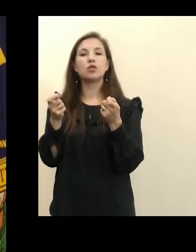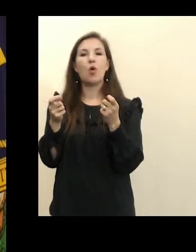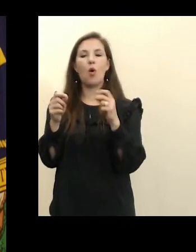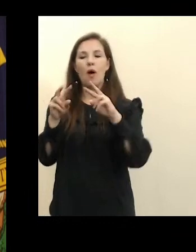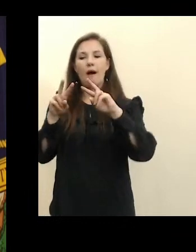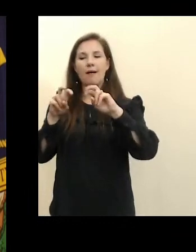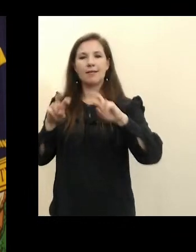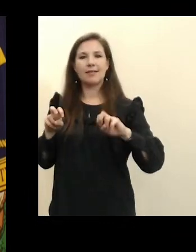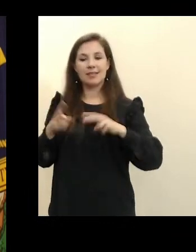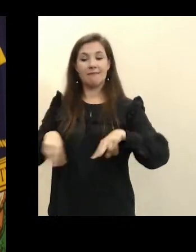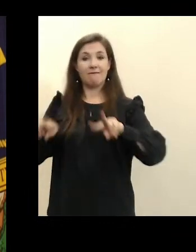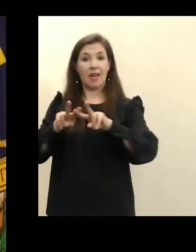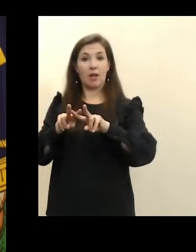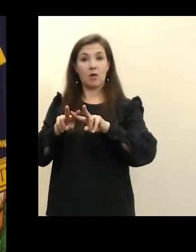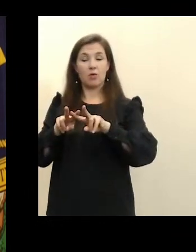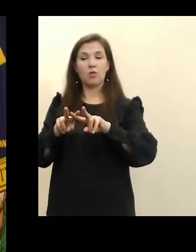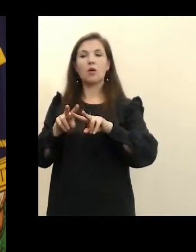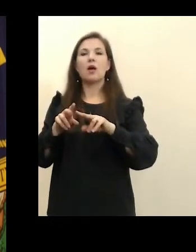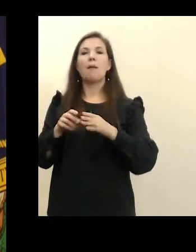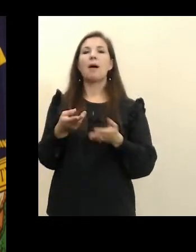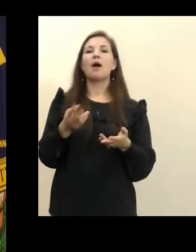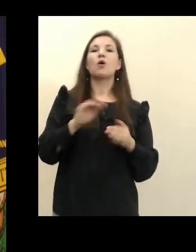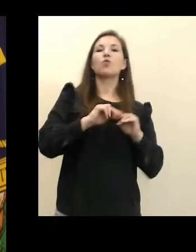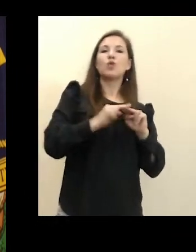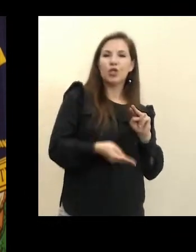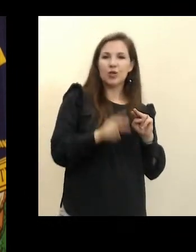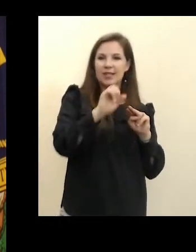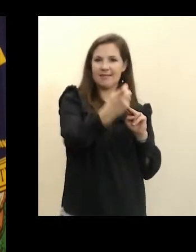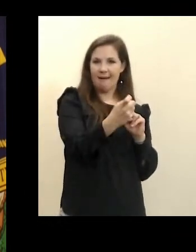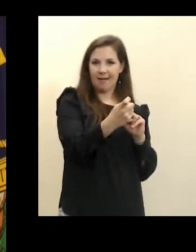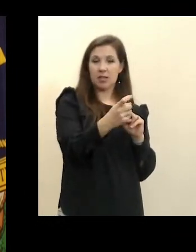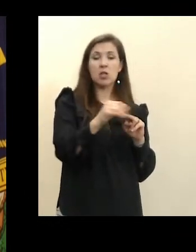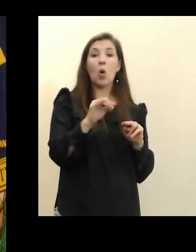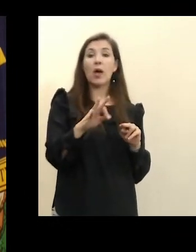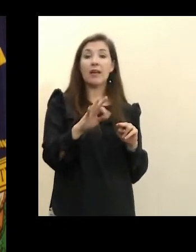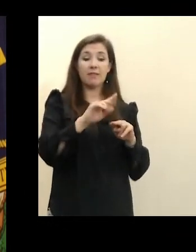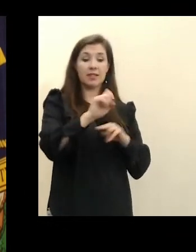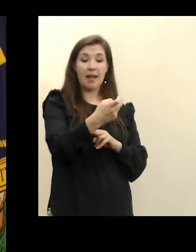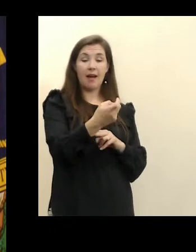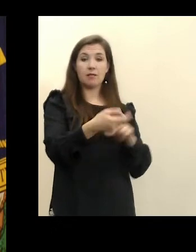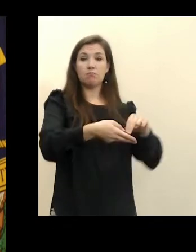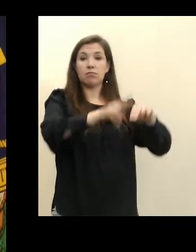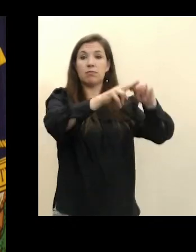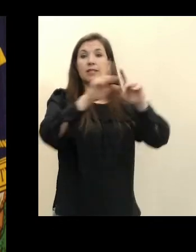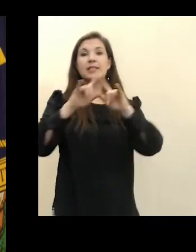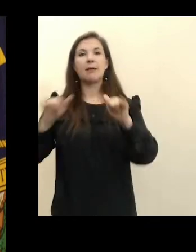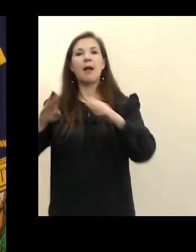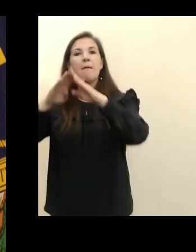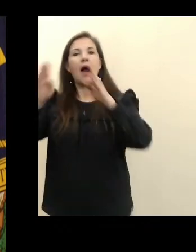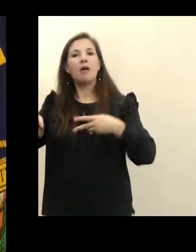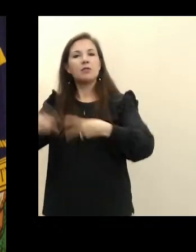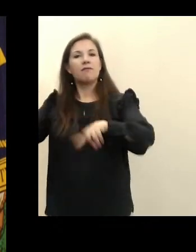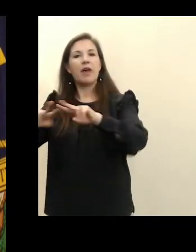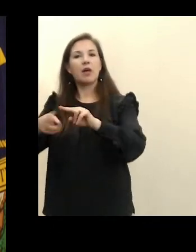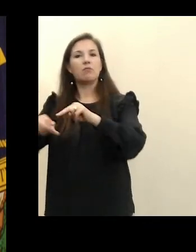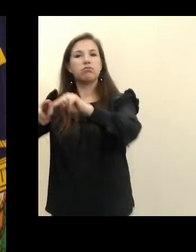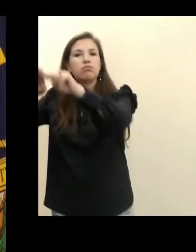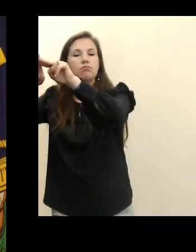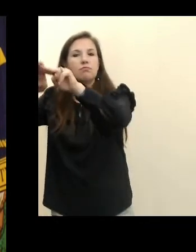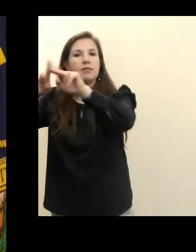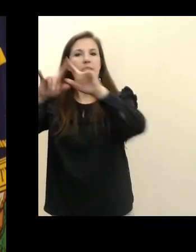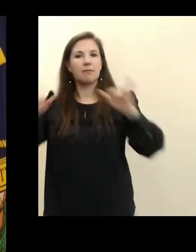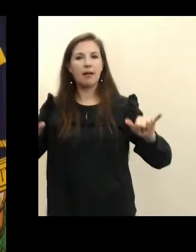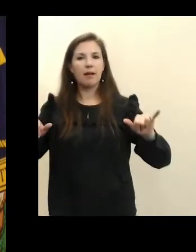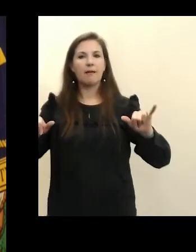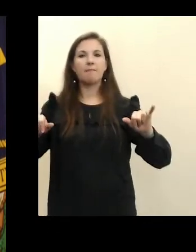assessed value by reducing the tax rate. So if we just let the tax rate grow every year without addressing it,